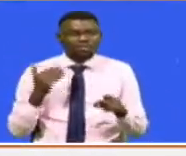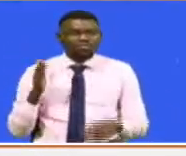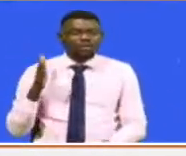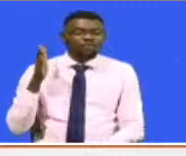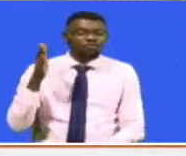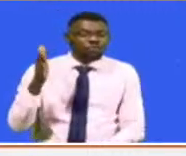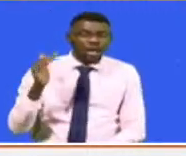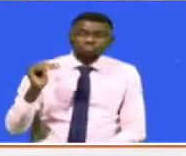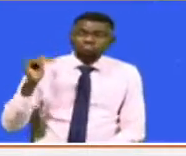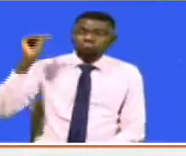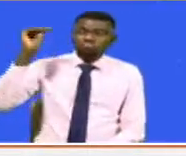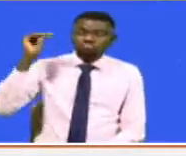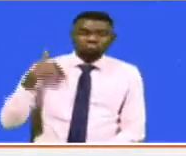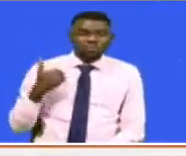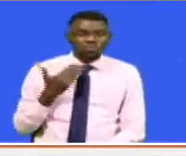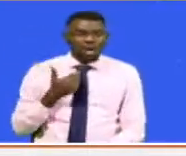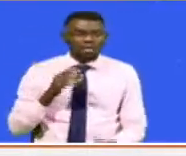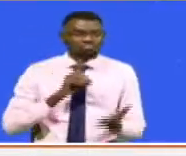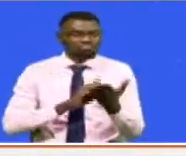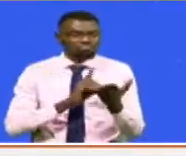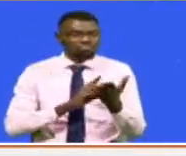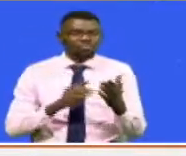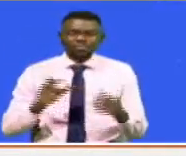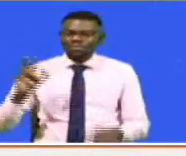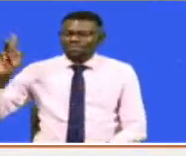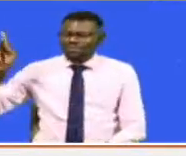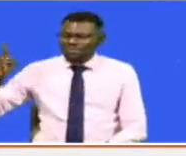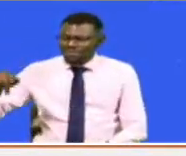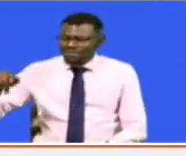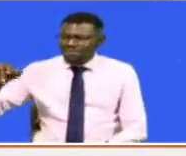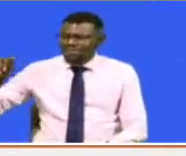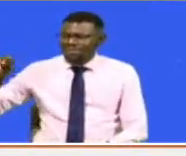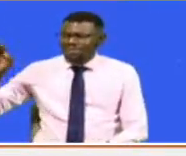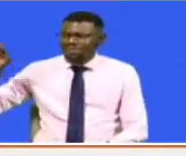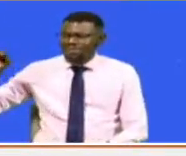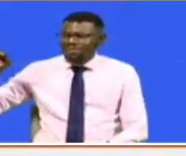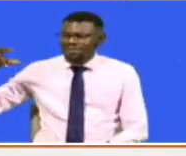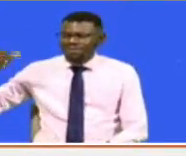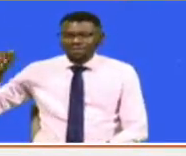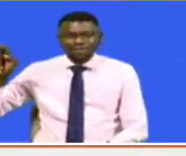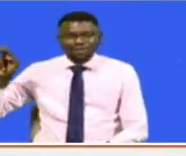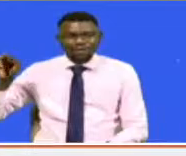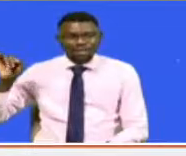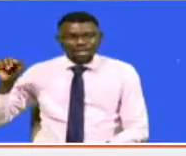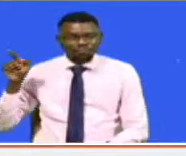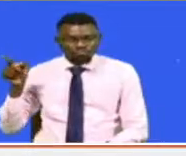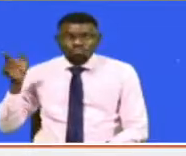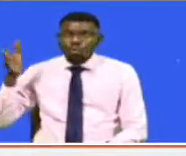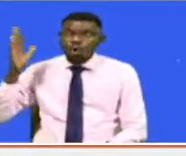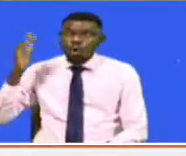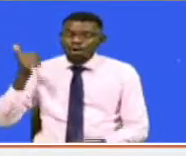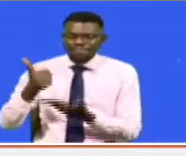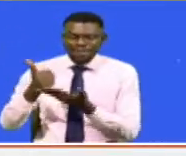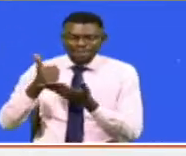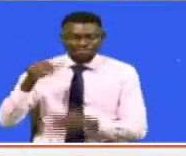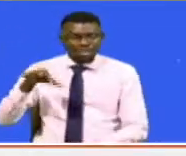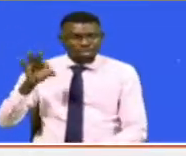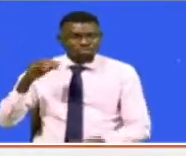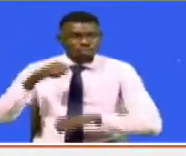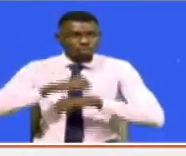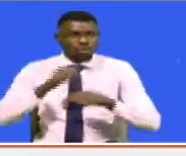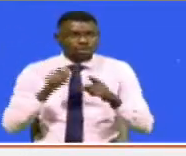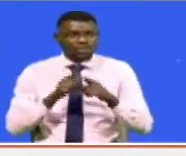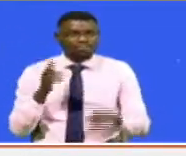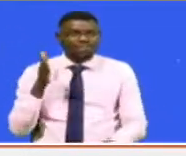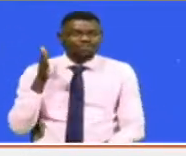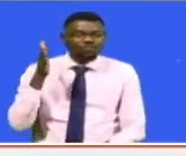kuwa daktari. Pangani Girls, and I am sure that God is going to give me that school. In future, I want to be